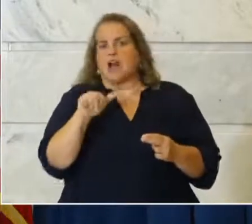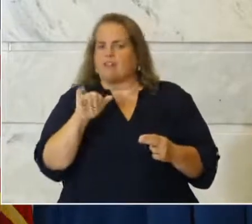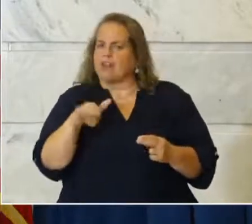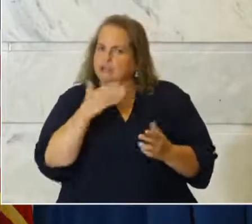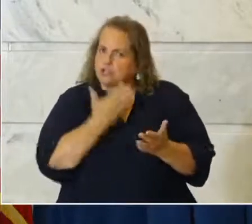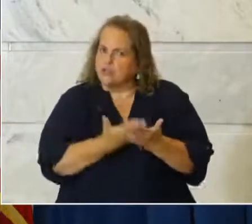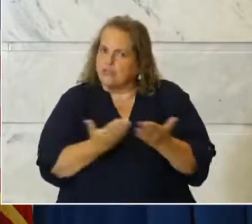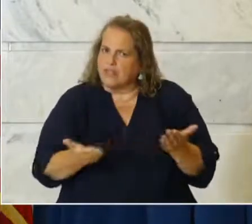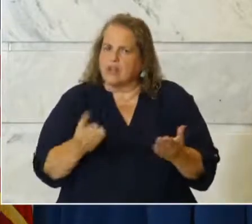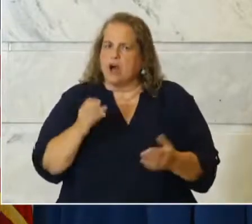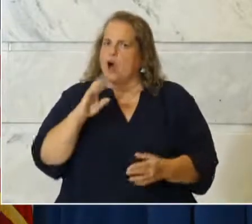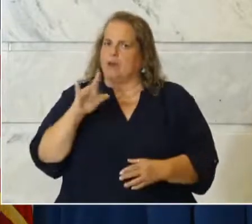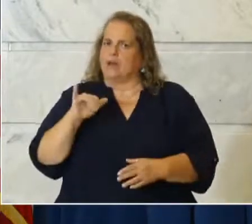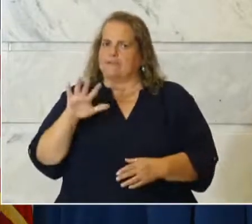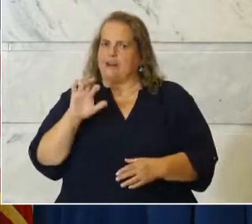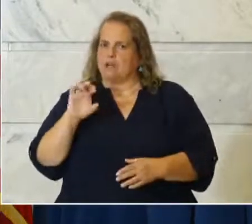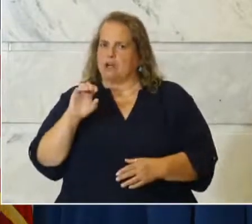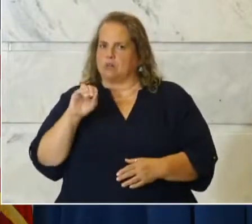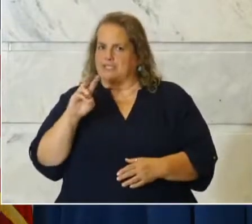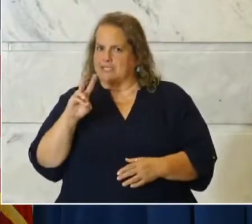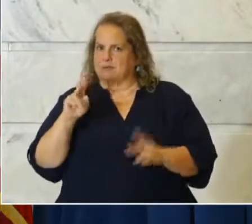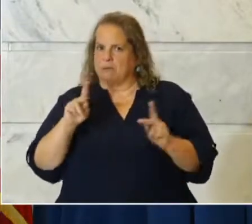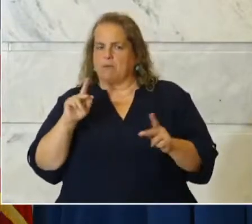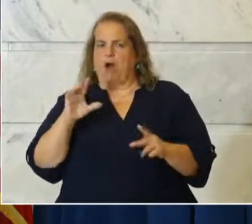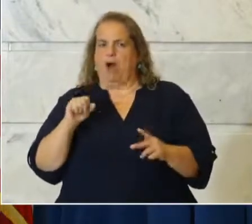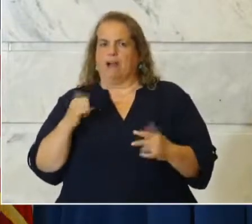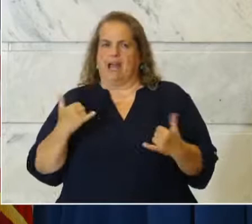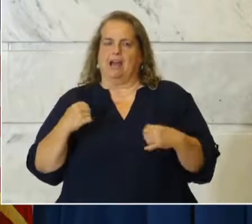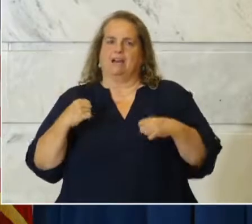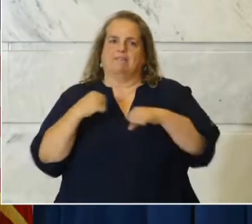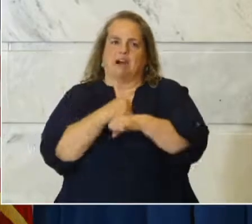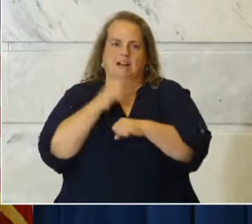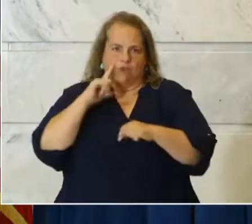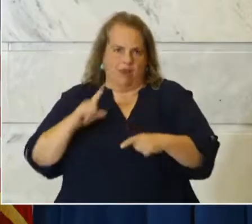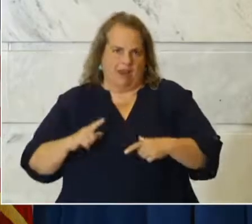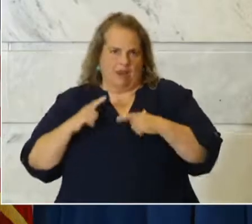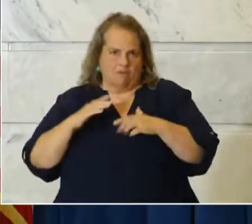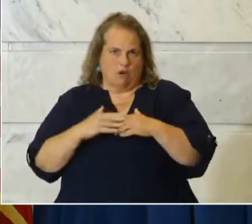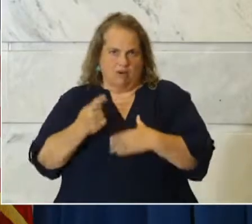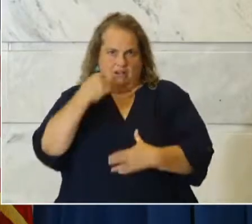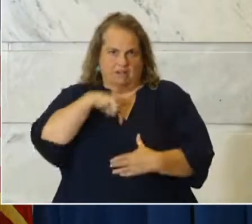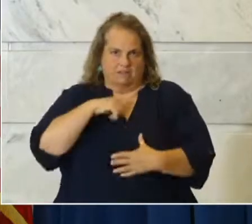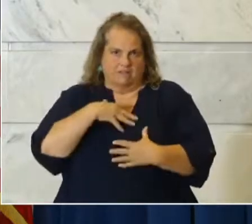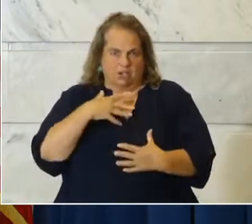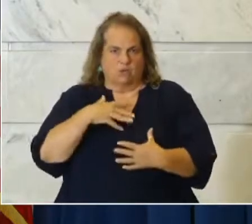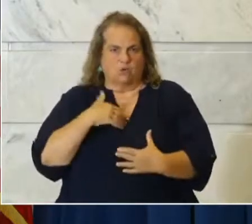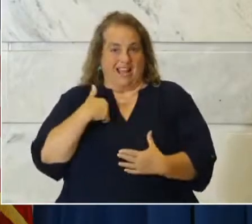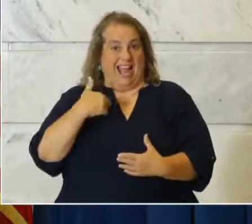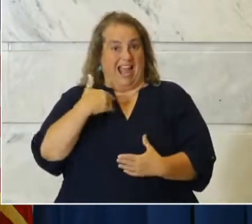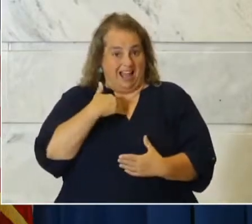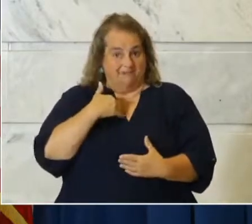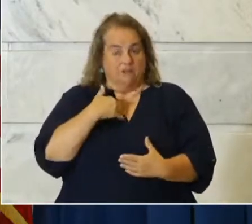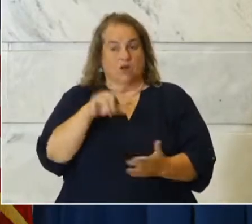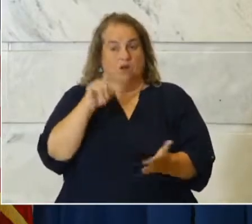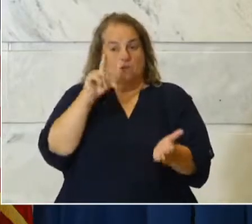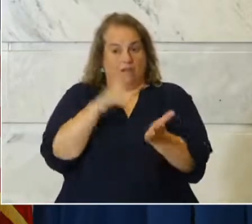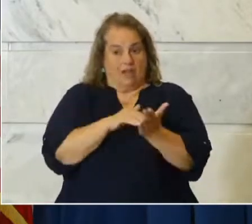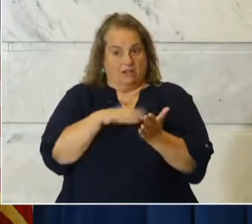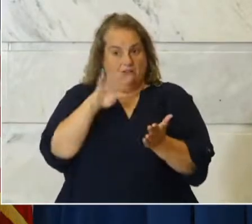506 people are fighting for their lives on a ventilator. We have 1,448 available, so only